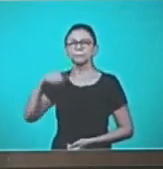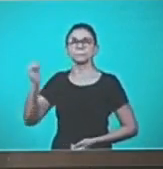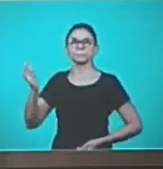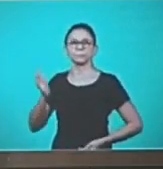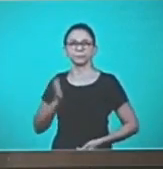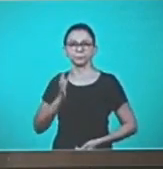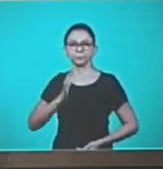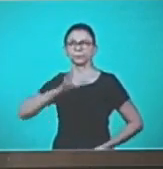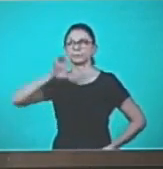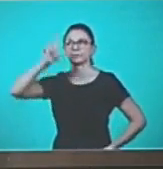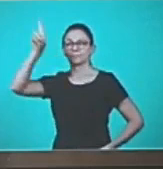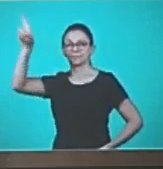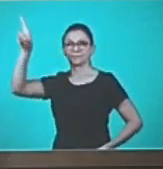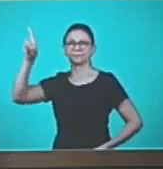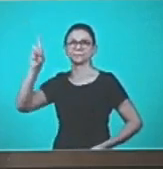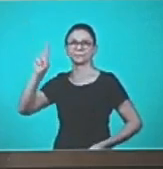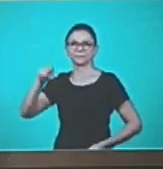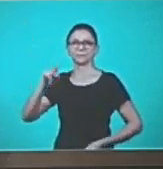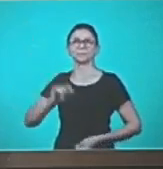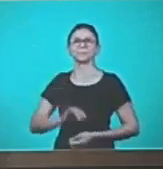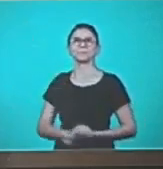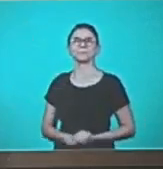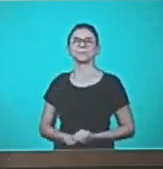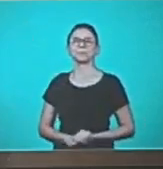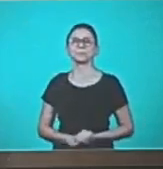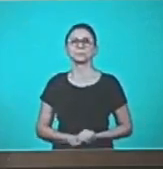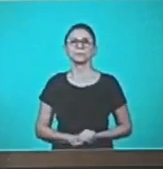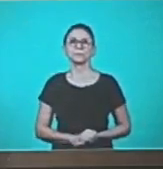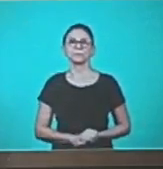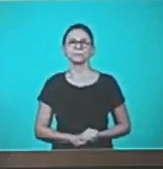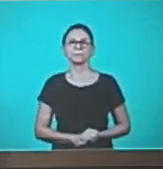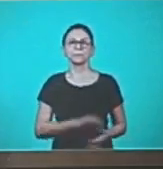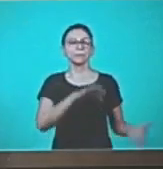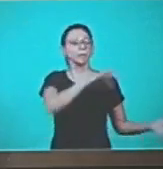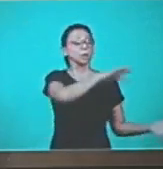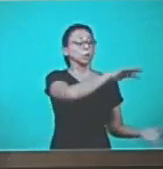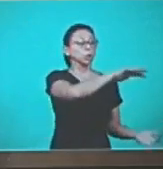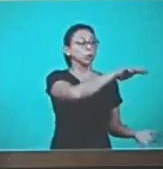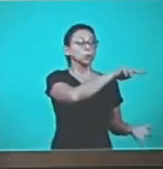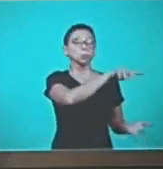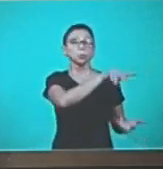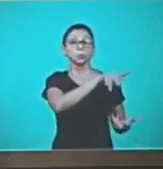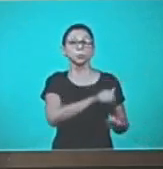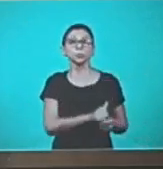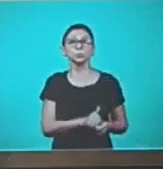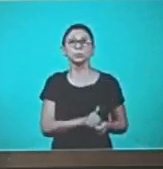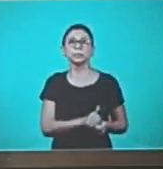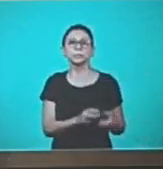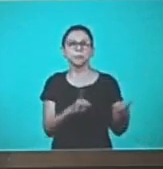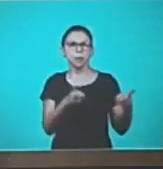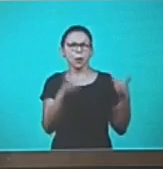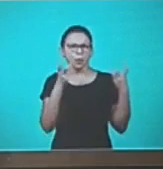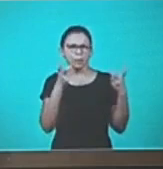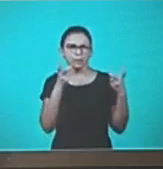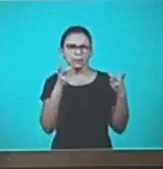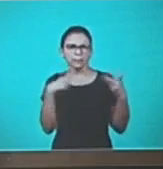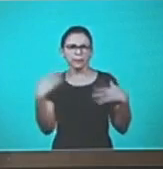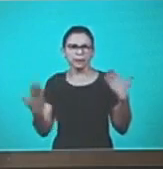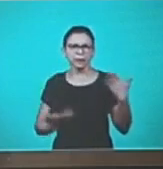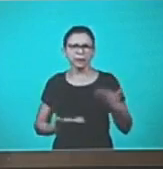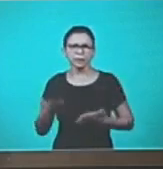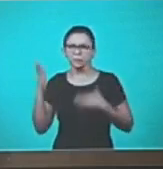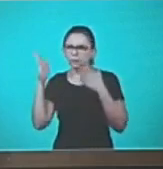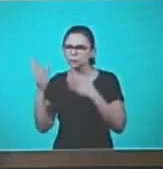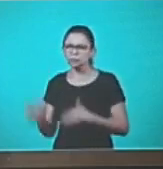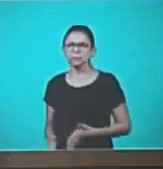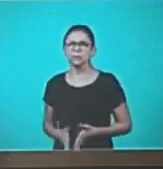one who is offering the feast, is rich, and the world that is out there will be able to identify the faithful church. It doesn't matter whether you're